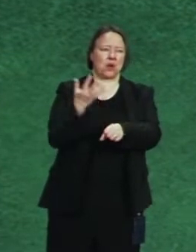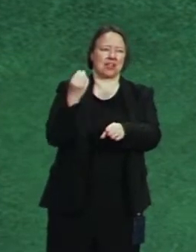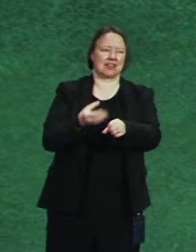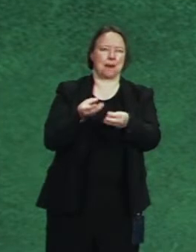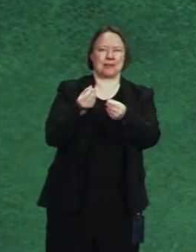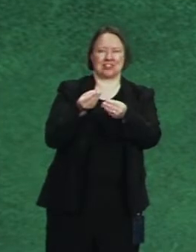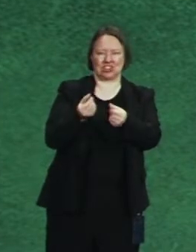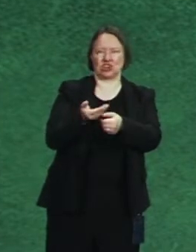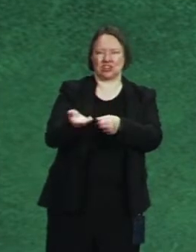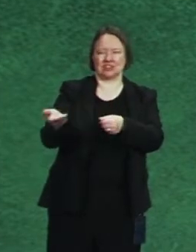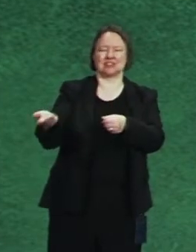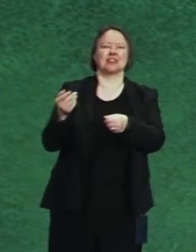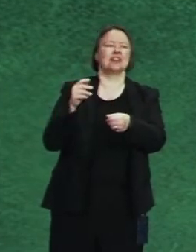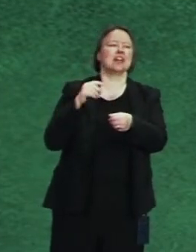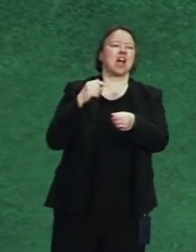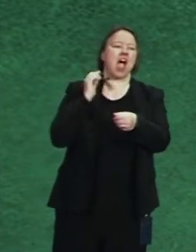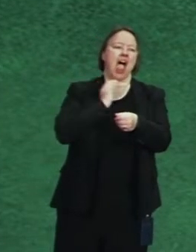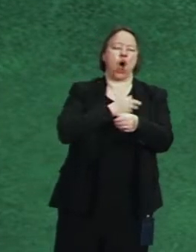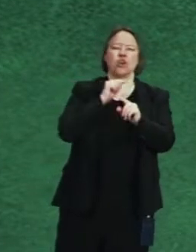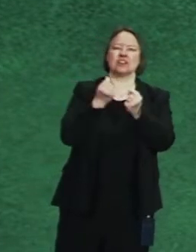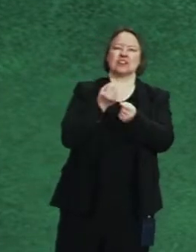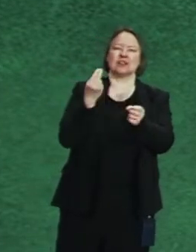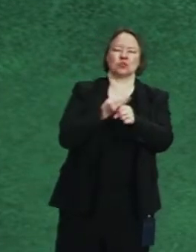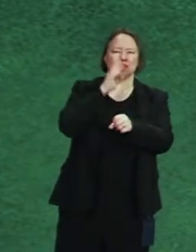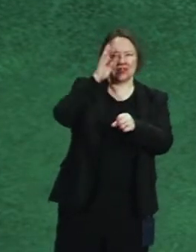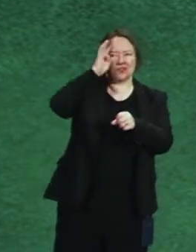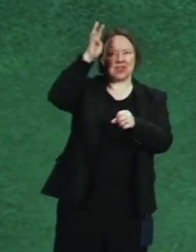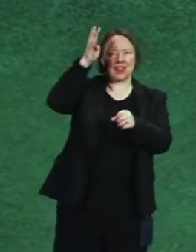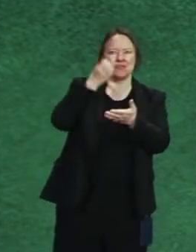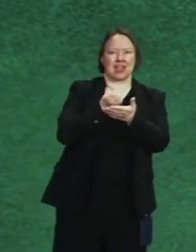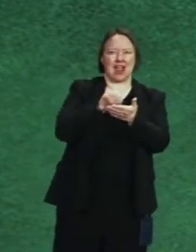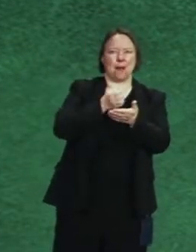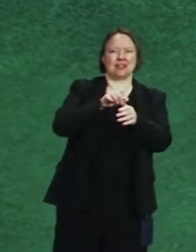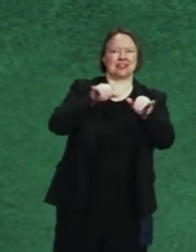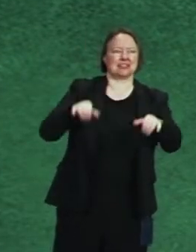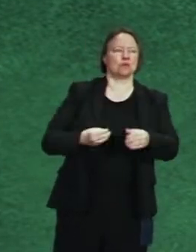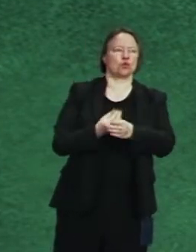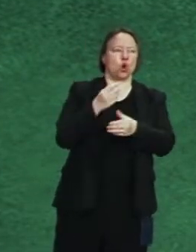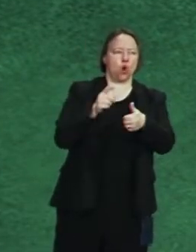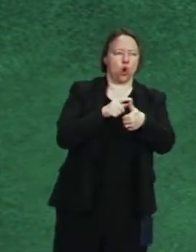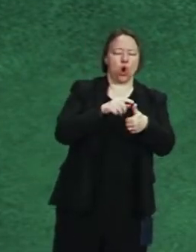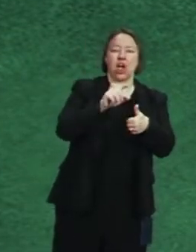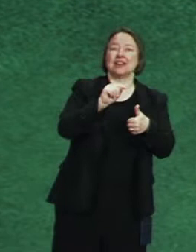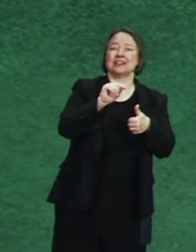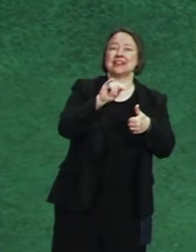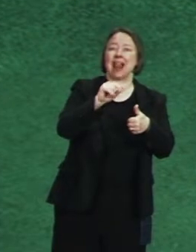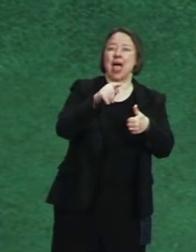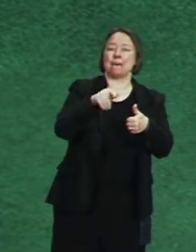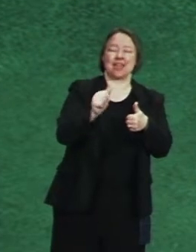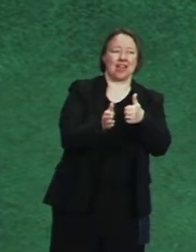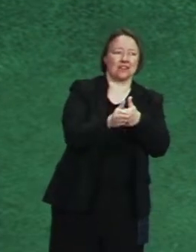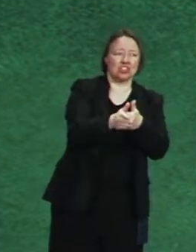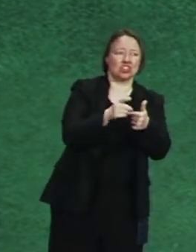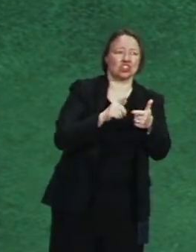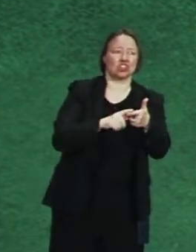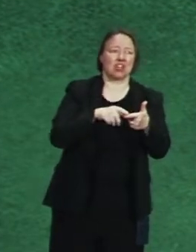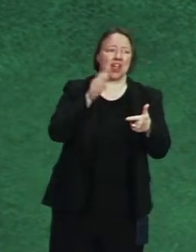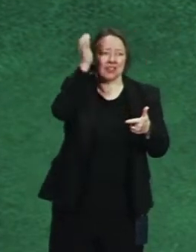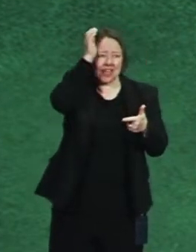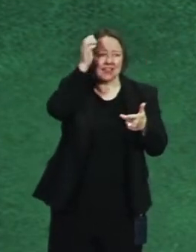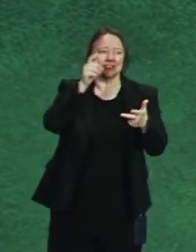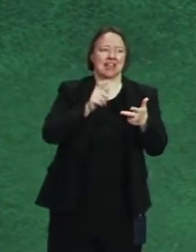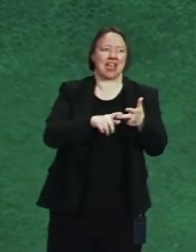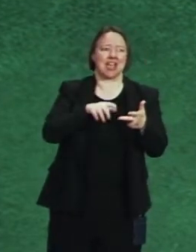resources. Our team uses an innovative aquaponics system to grow tilapia, lettuce, and duckweed. In this